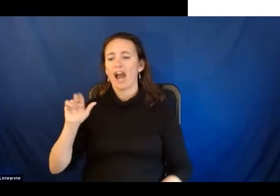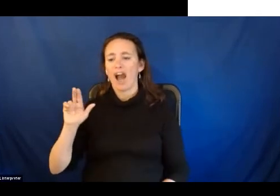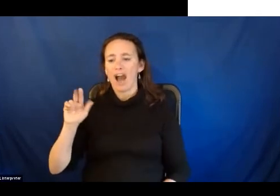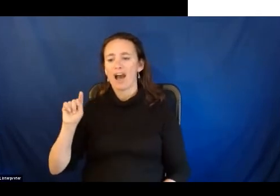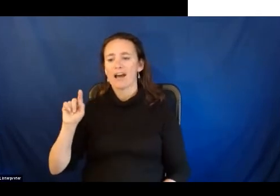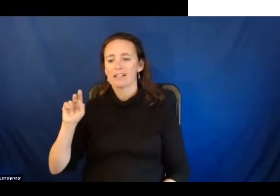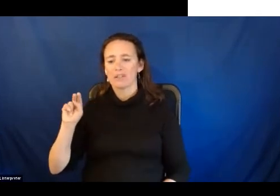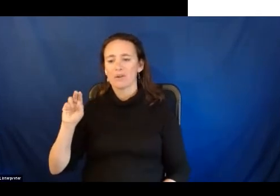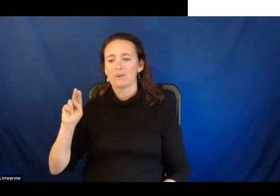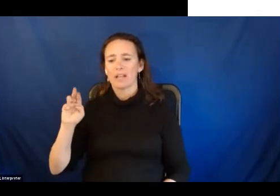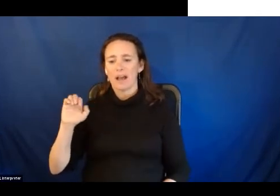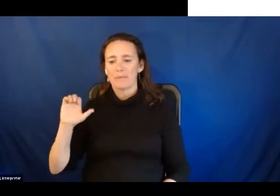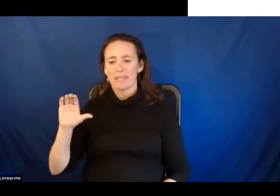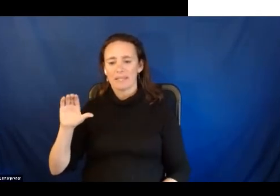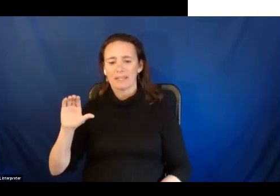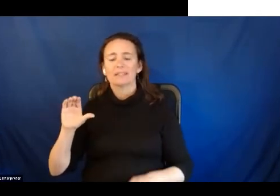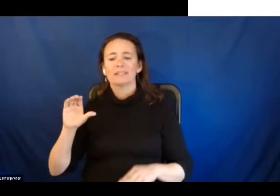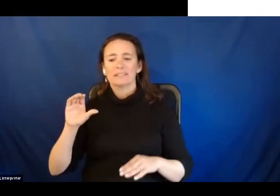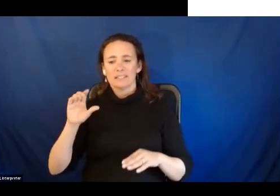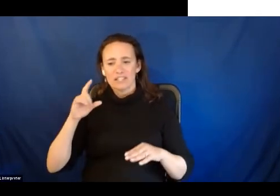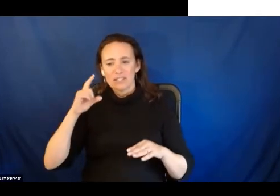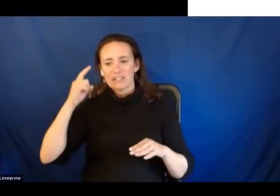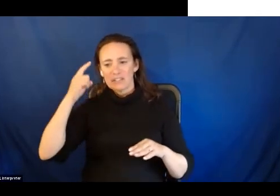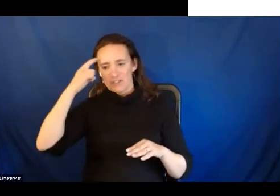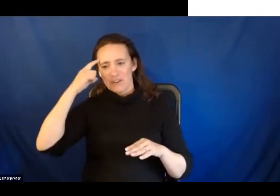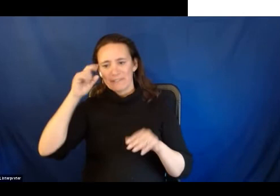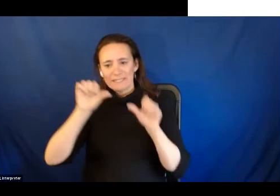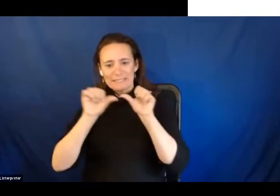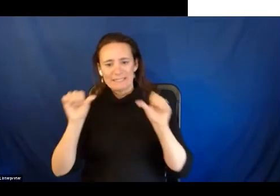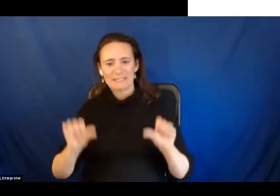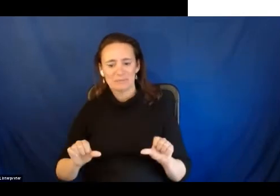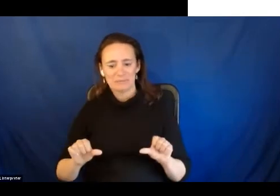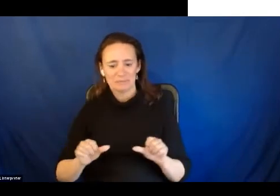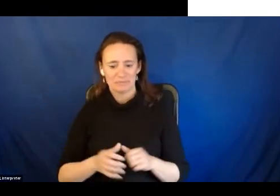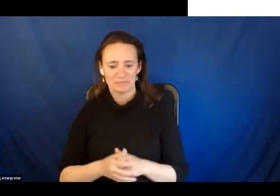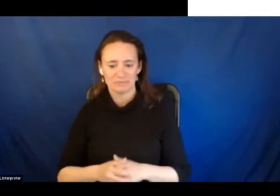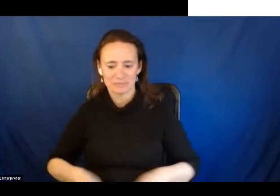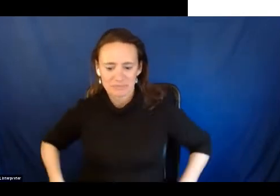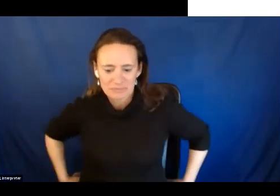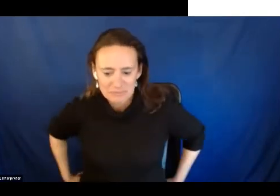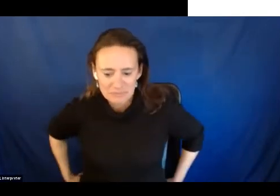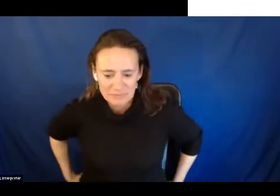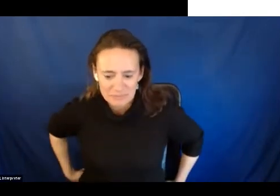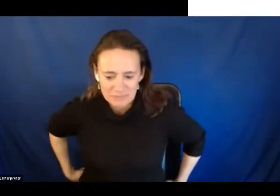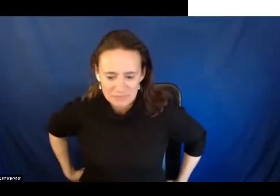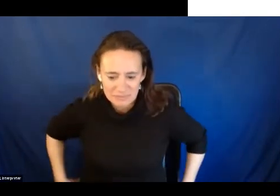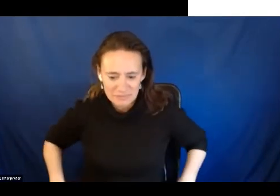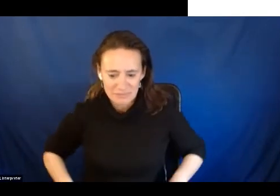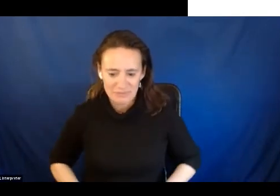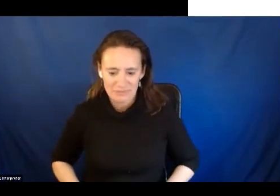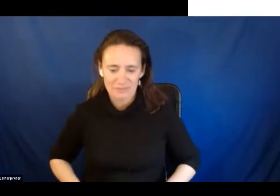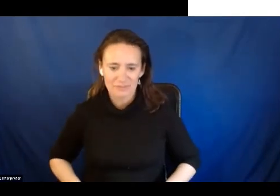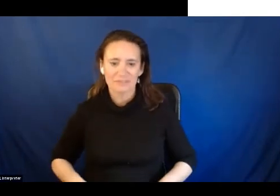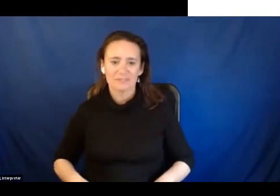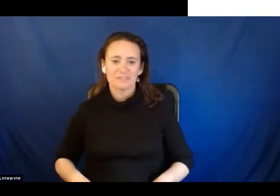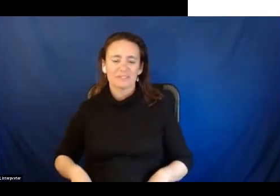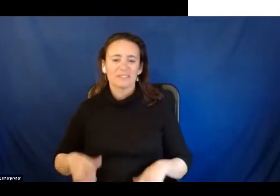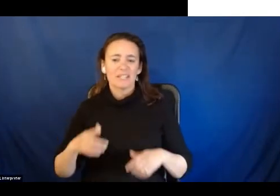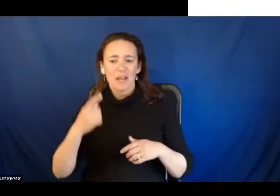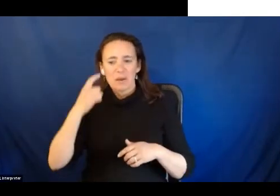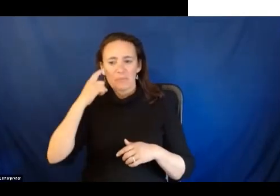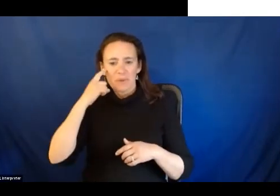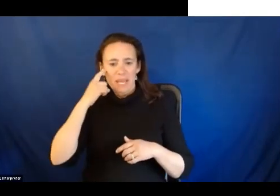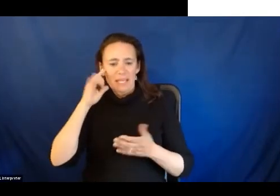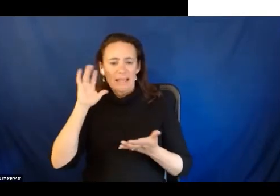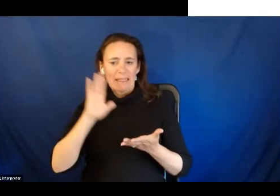nervous system. It helps us leave fight or flight mode when we become triggered and changes our brains to become less likely to